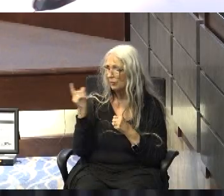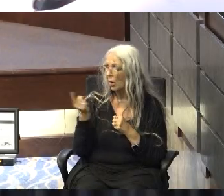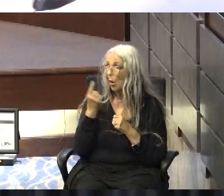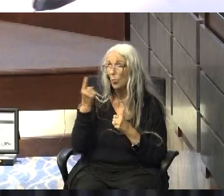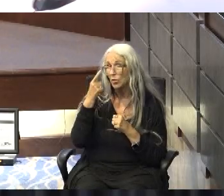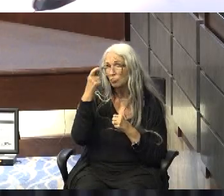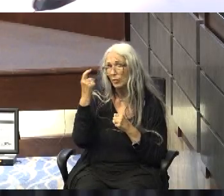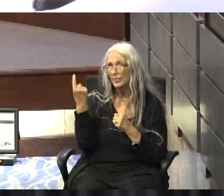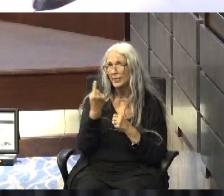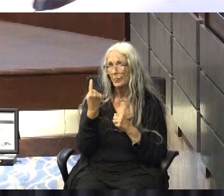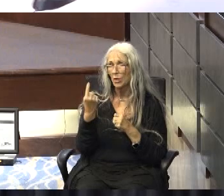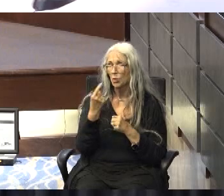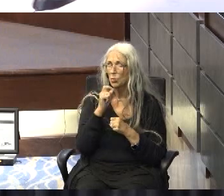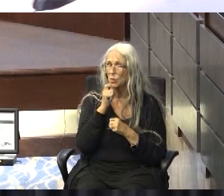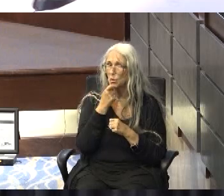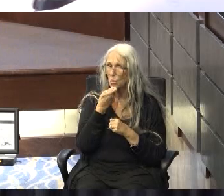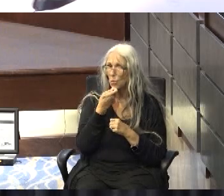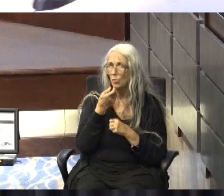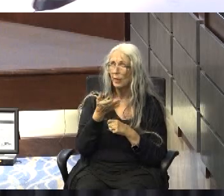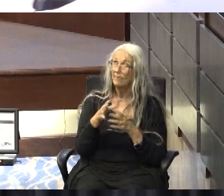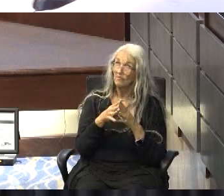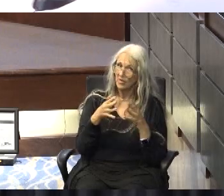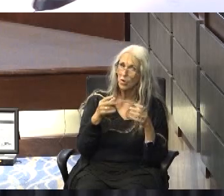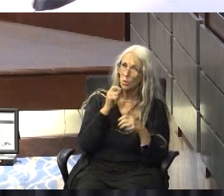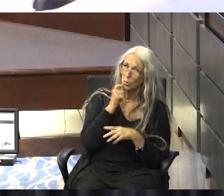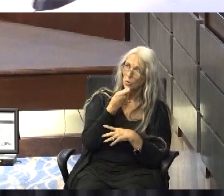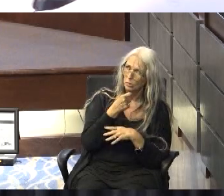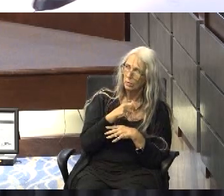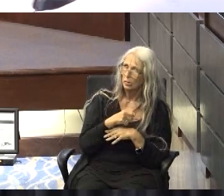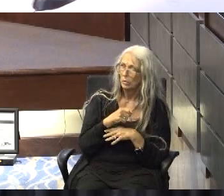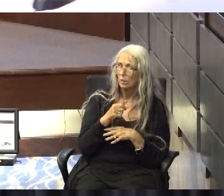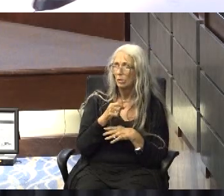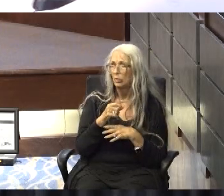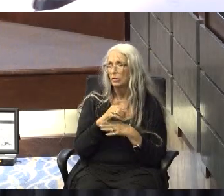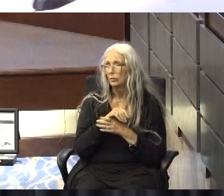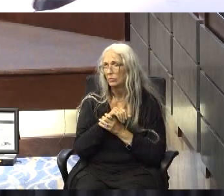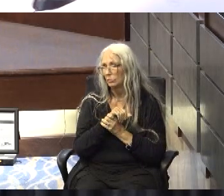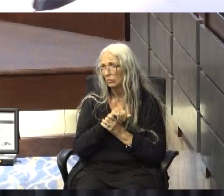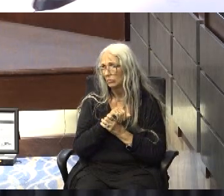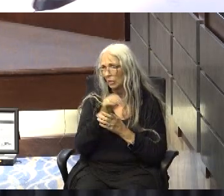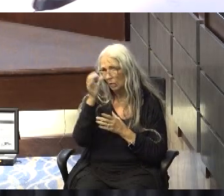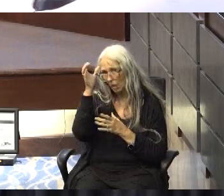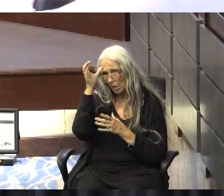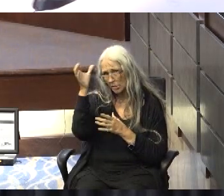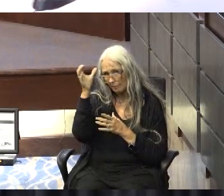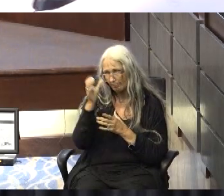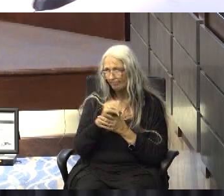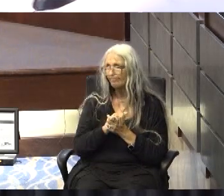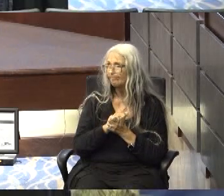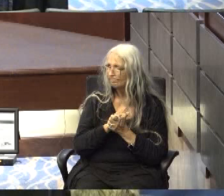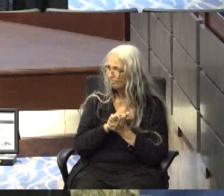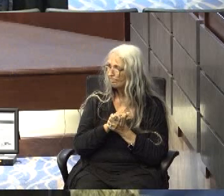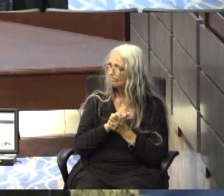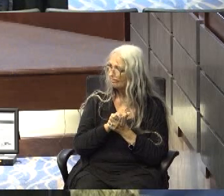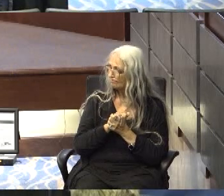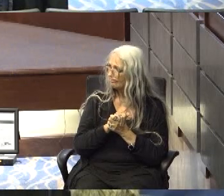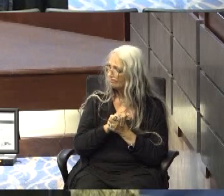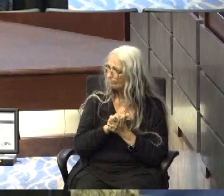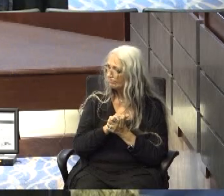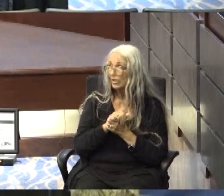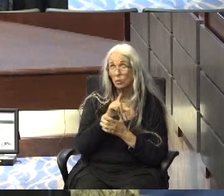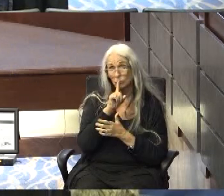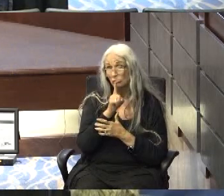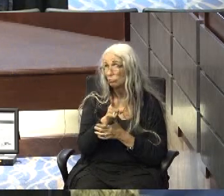something pretty cool there, and this is very cool, a very cool concept. Go ahead.